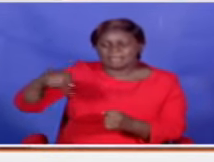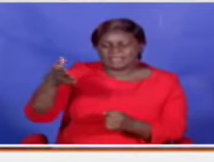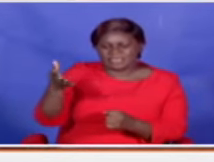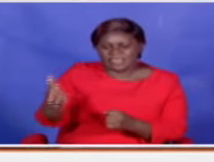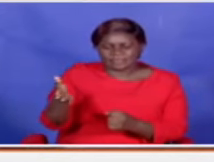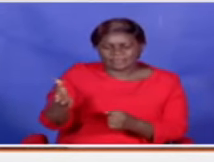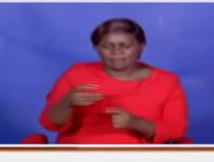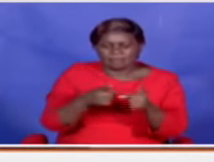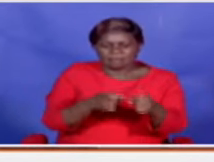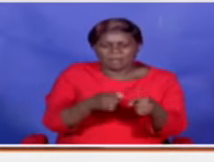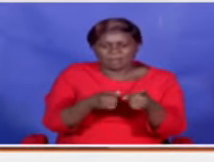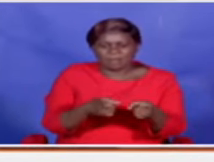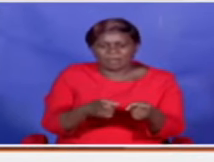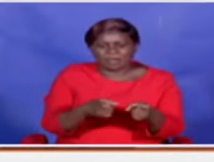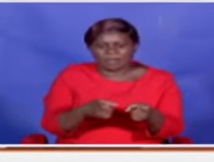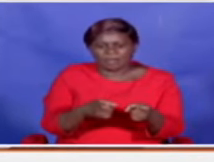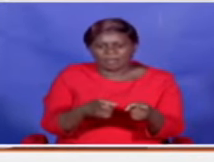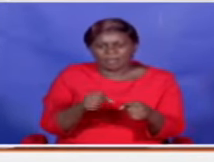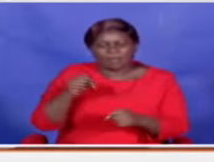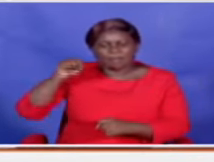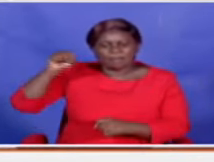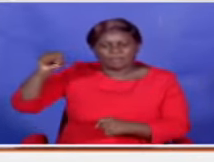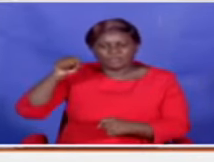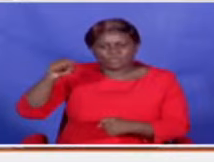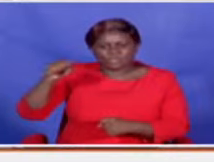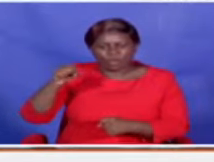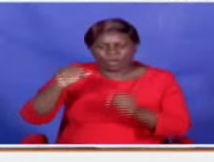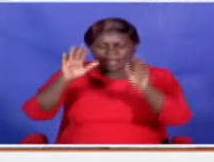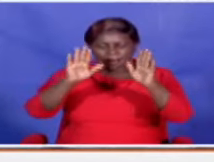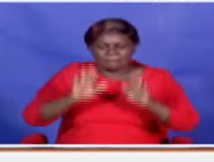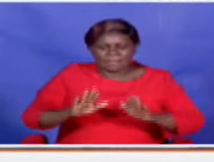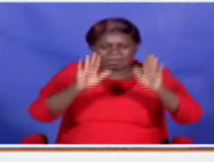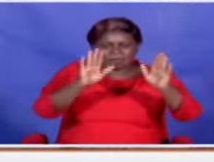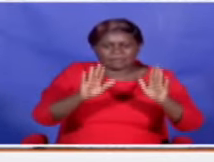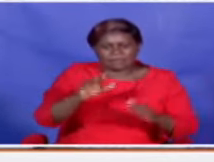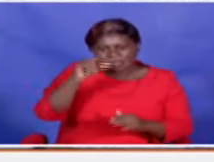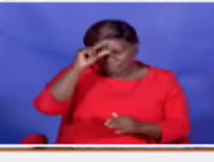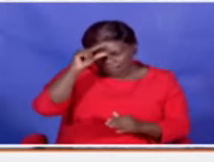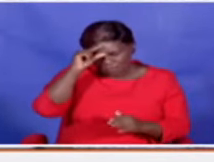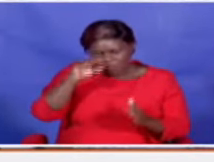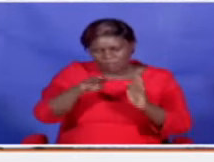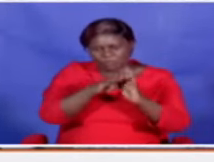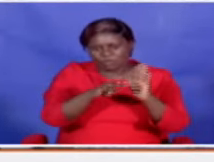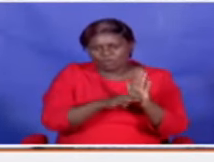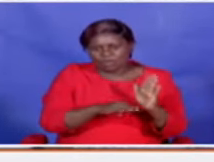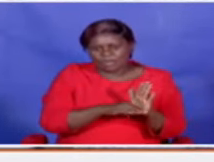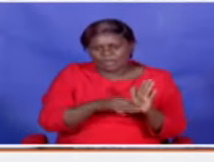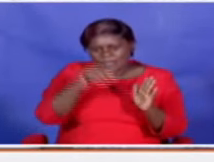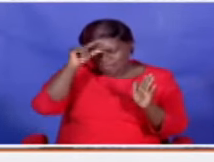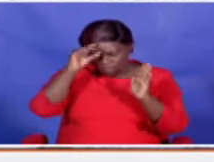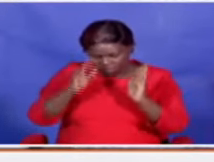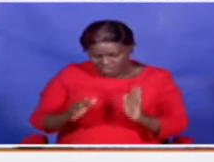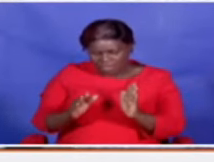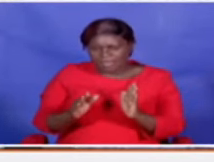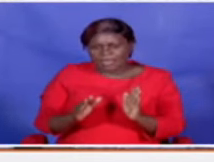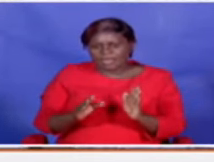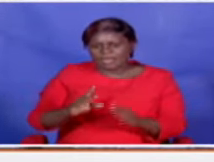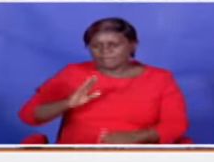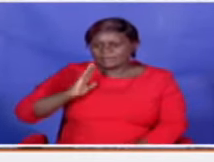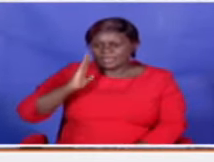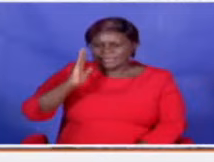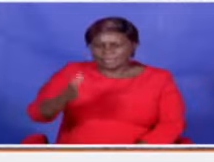she accused of bankrolling a political smear campaign over government's programs. The governor appeared to be